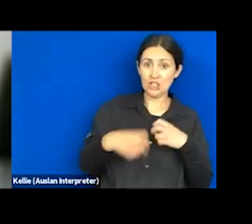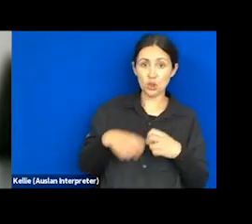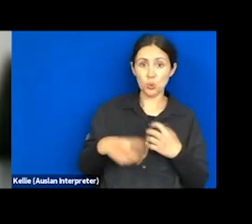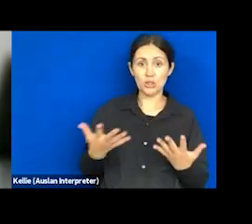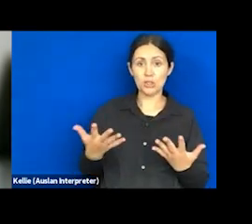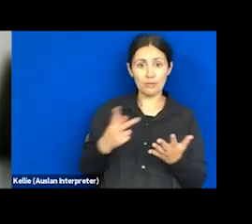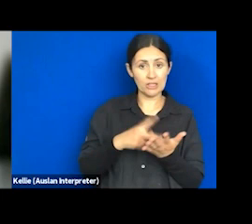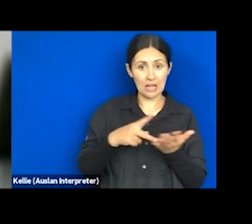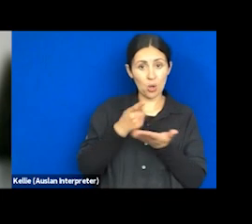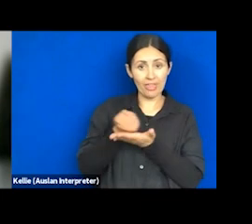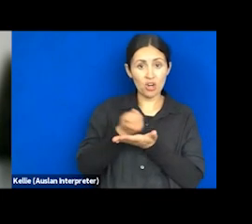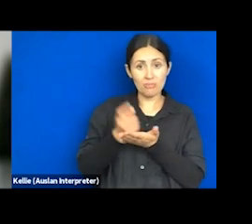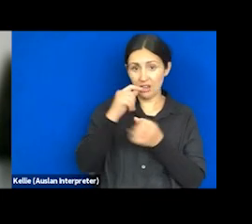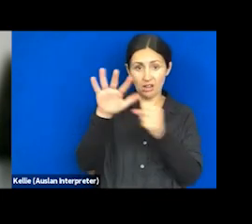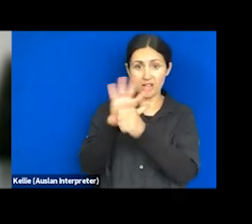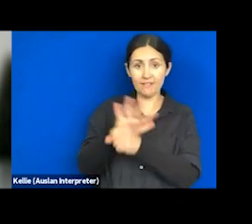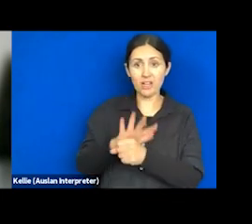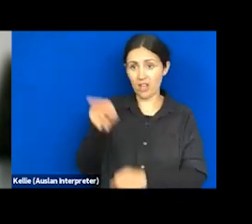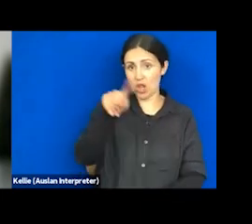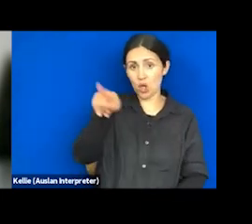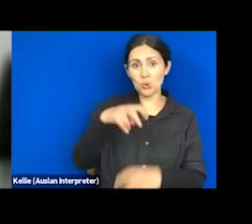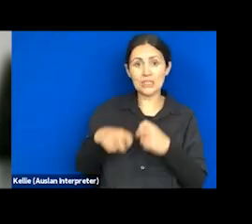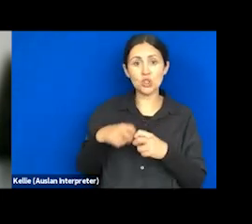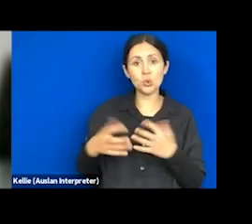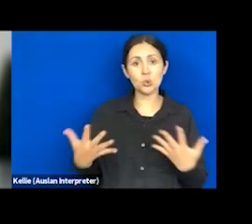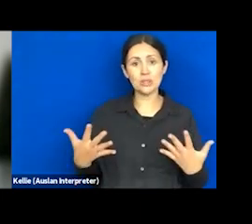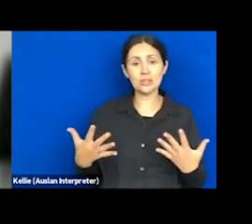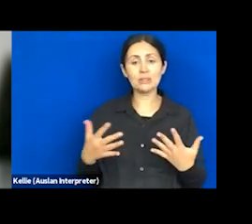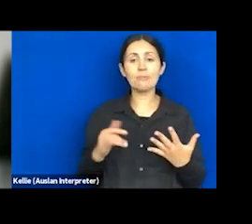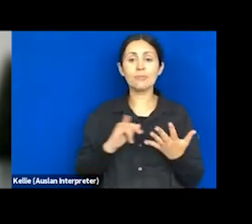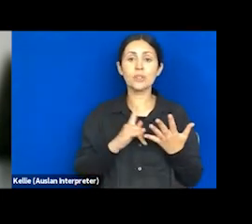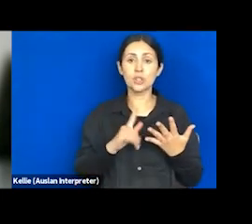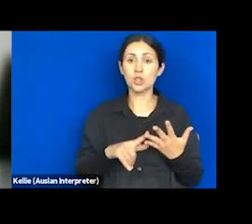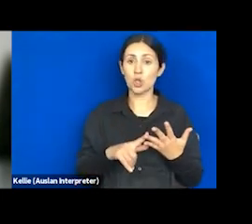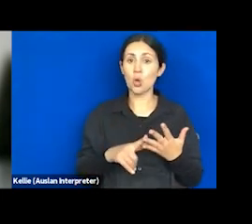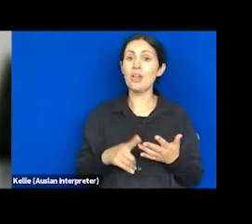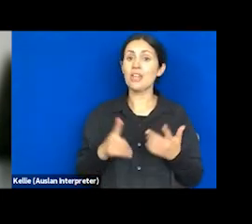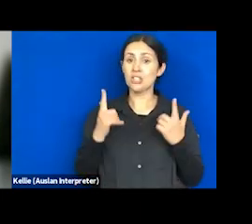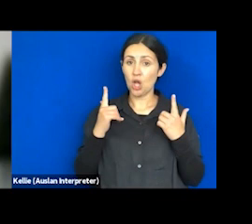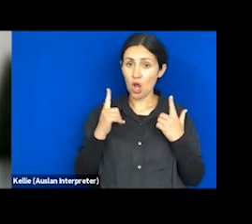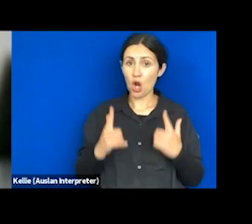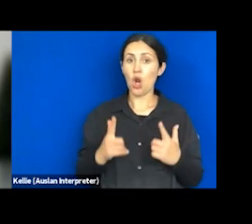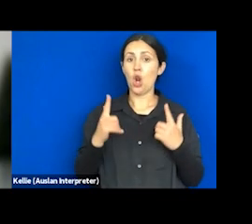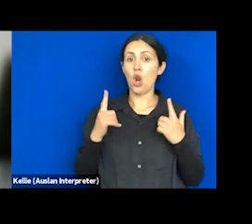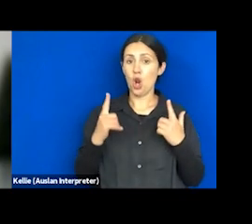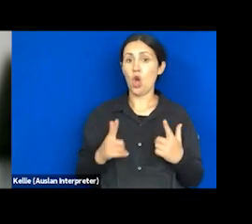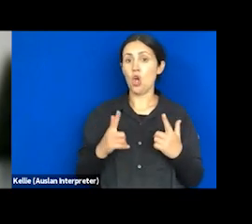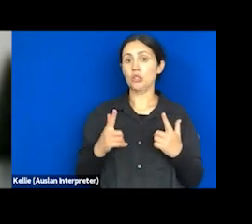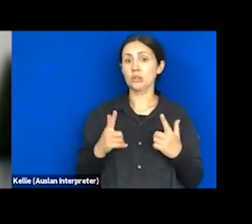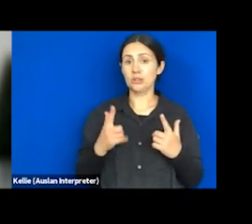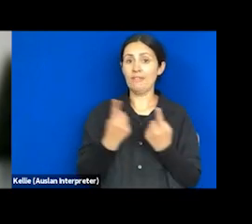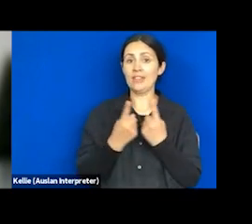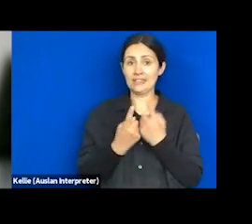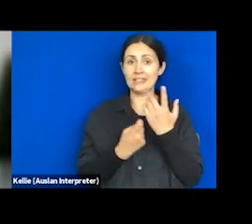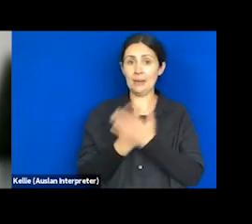existing evidence for some indications, there's a large and early evidence, there's a large and rapid response.